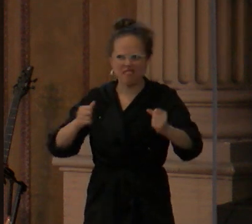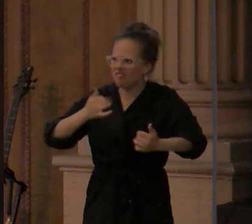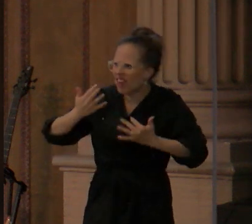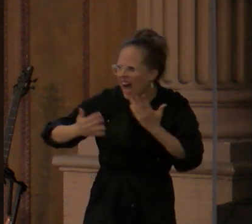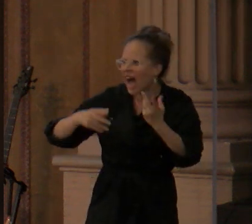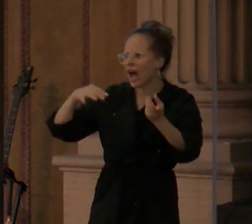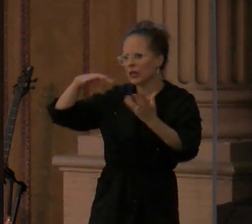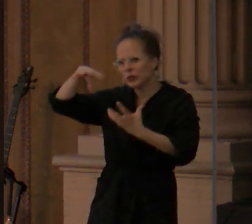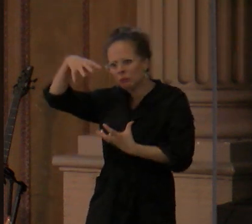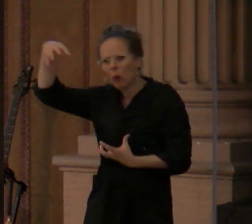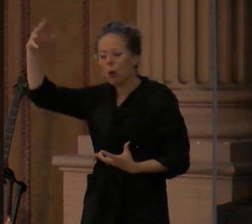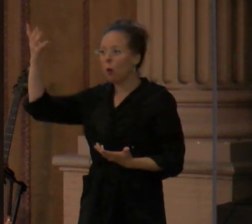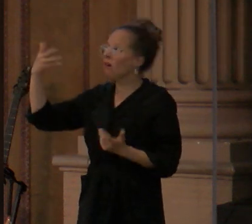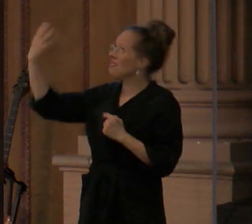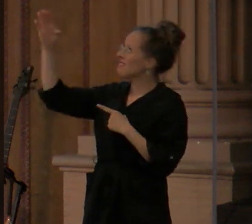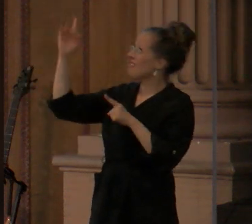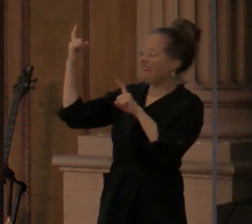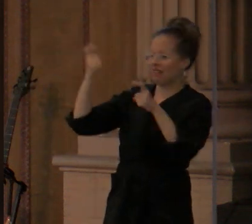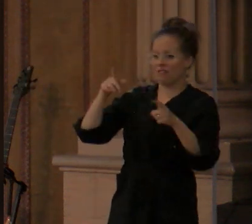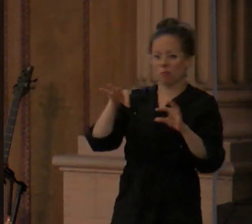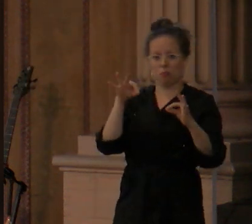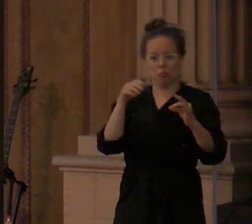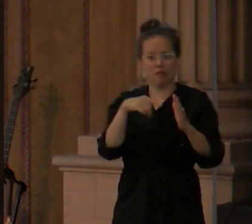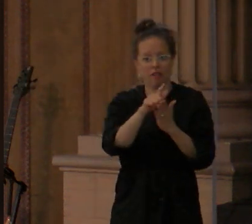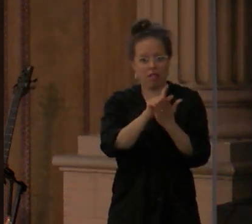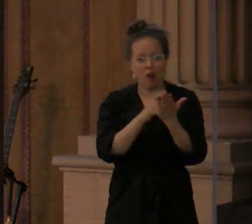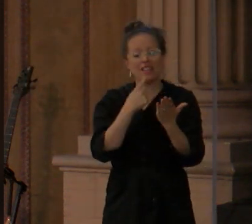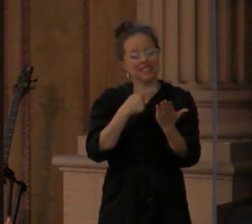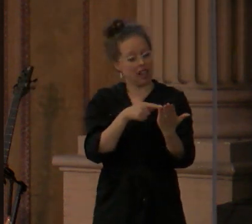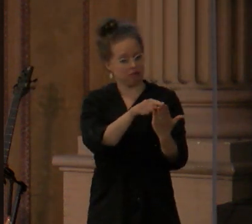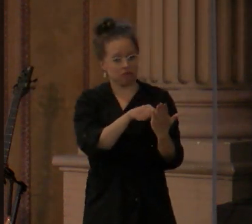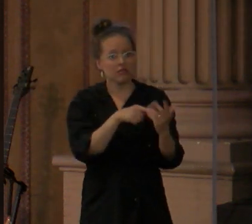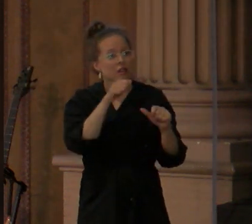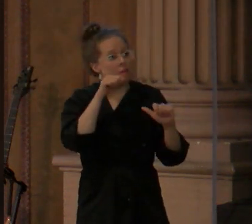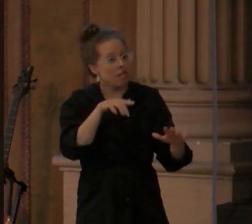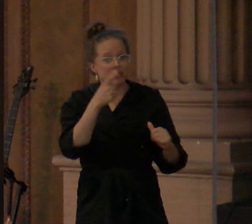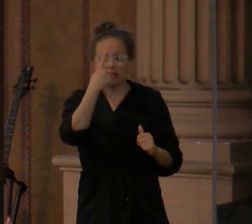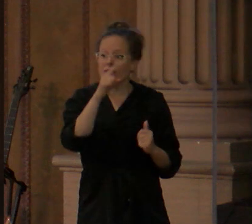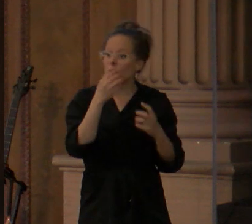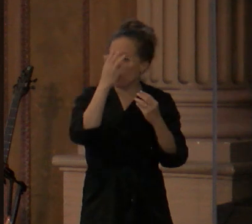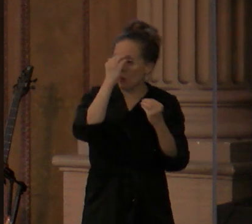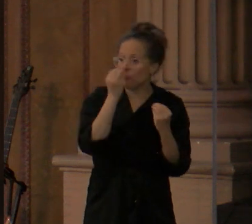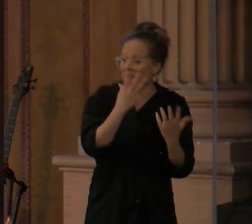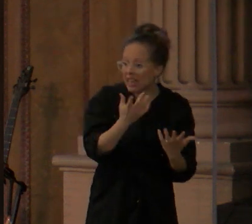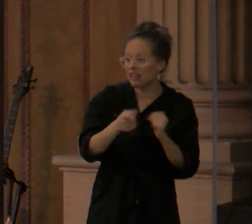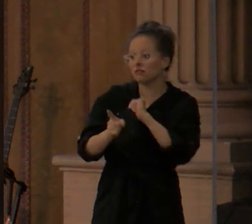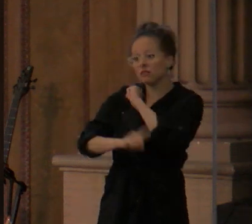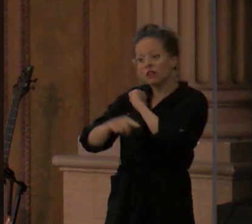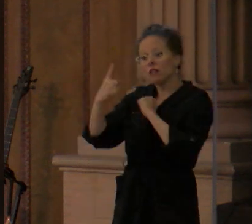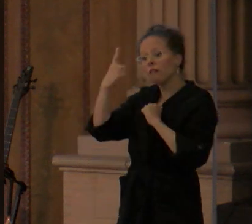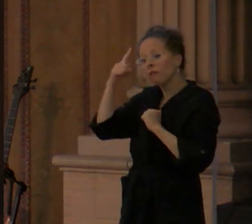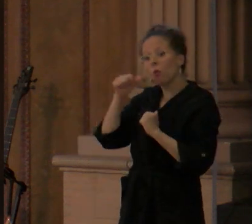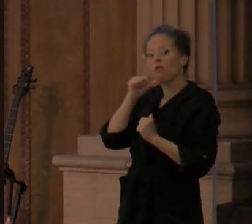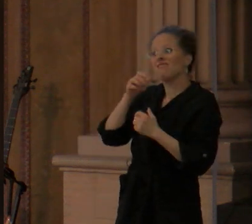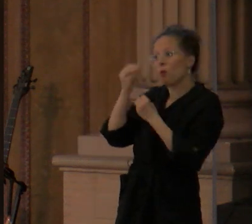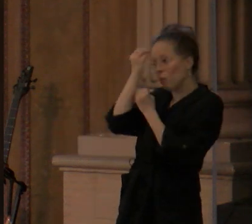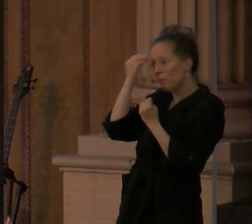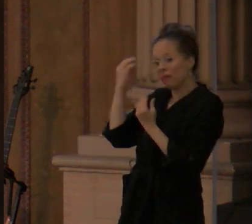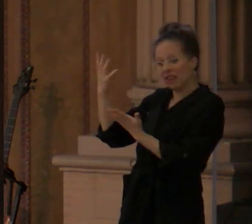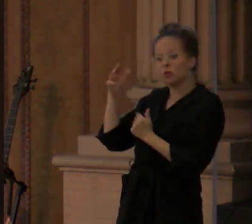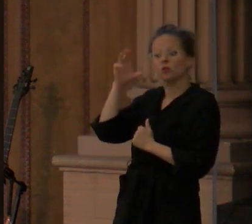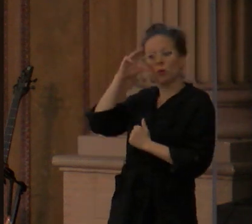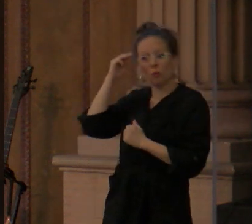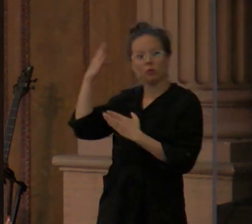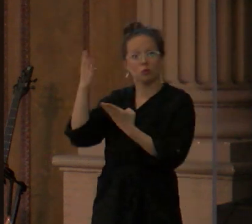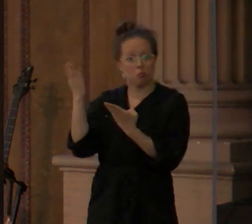God gave a perfect law, and in that law, he said, these are your blessings for obedience, this is the curse for disobedience. And so Moses brought it down, they had